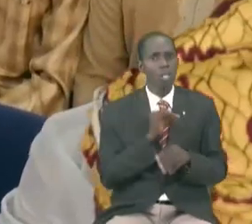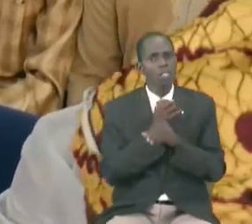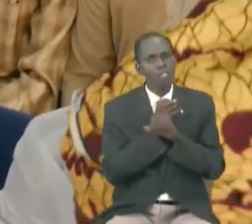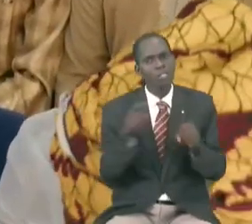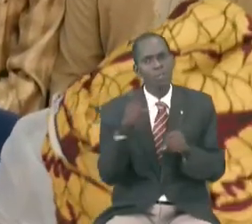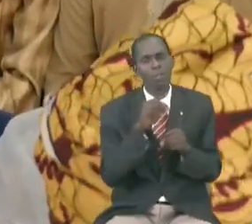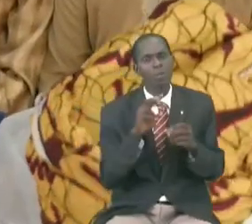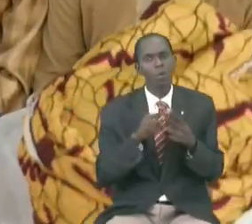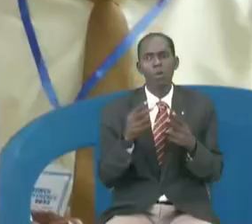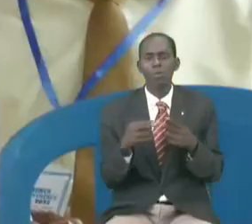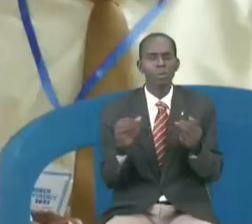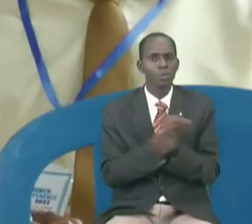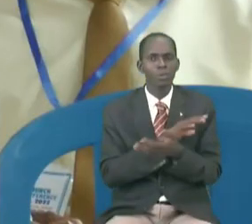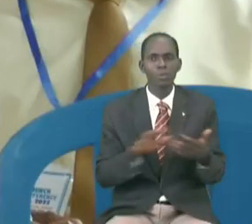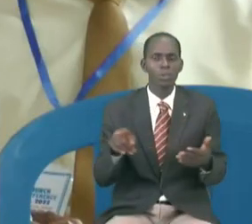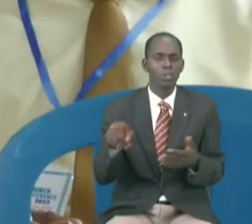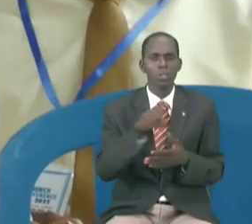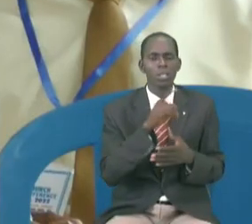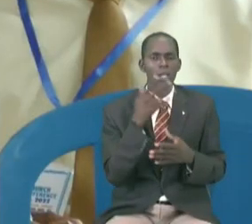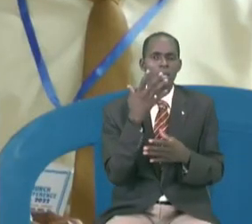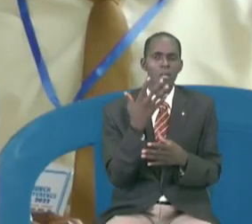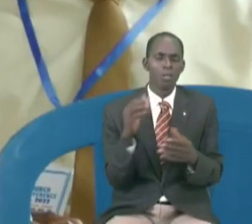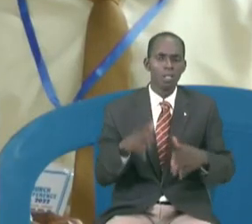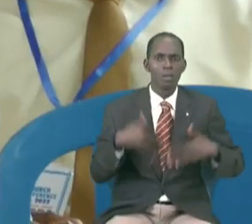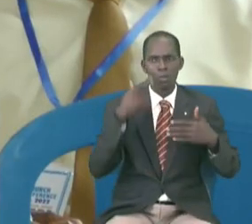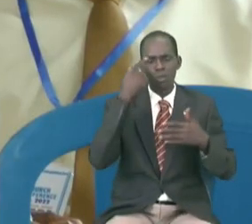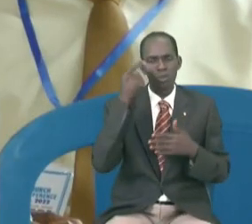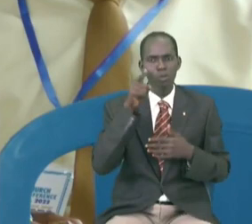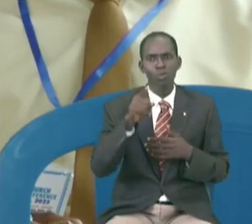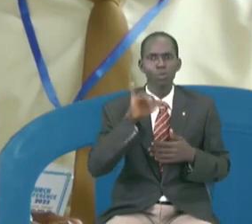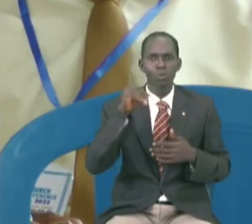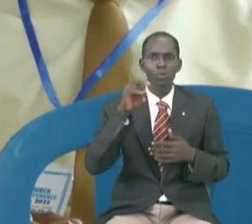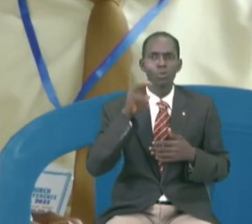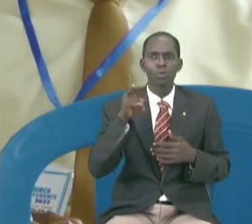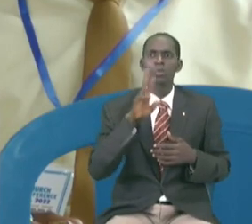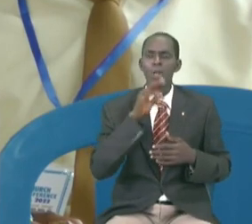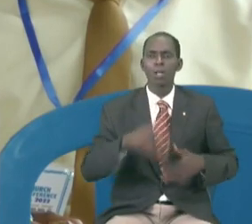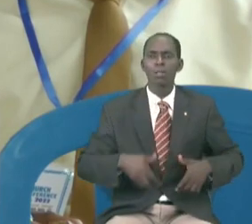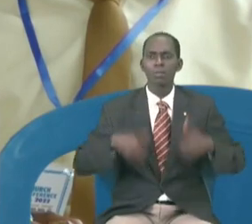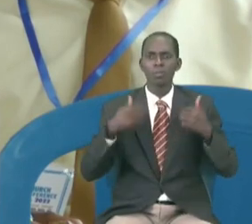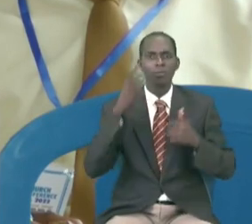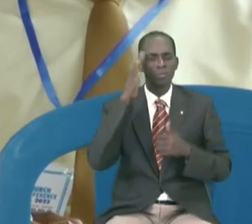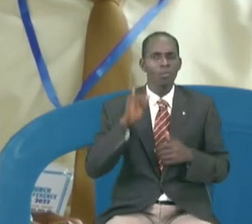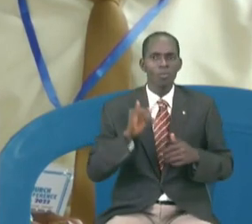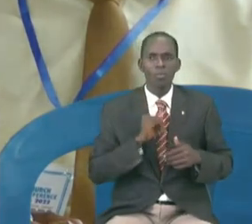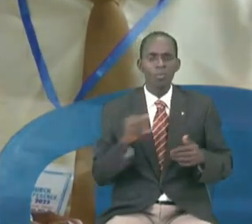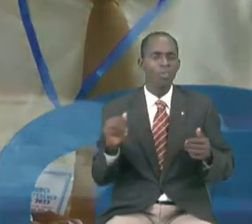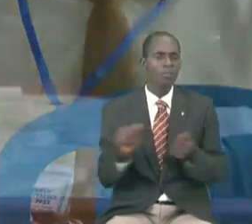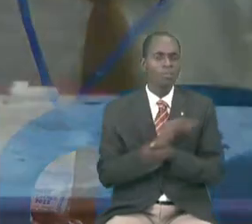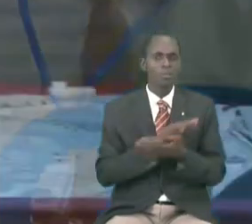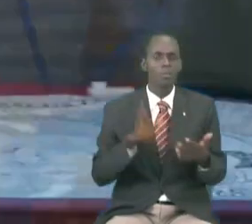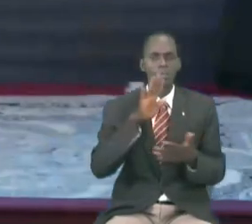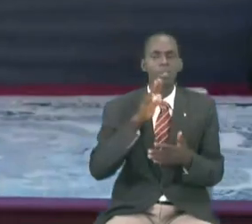eternal welfare to your mood? Shouldn't I spare all those millions of people? Of